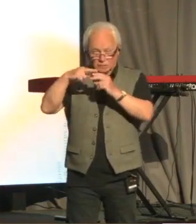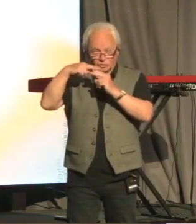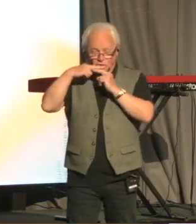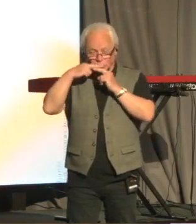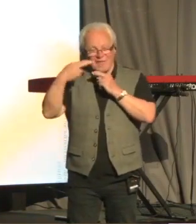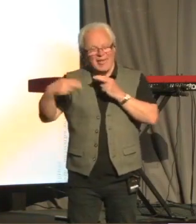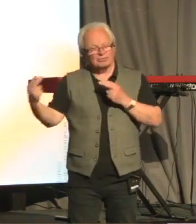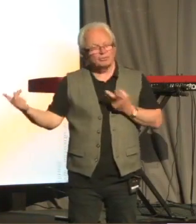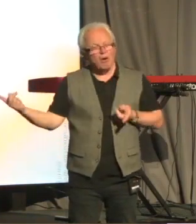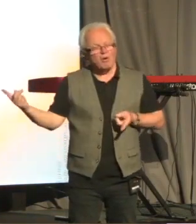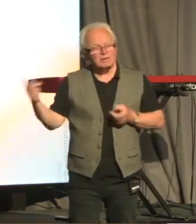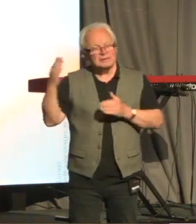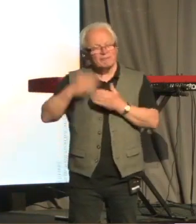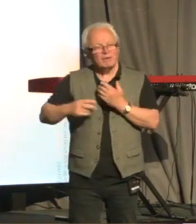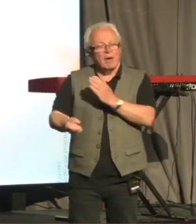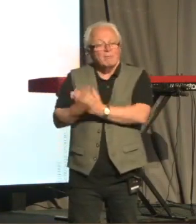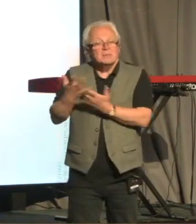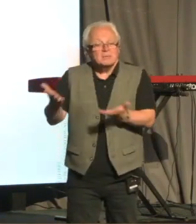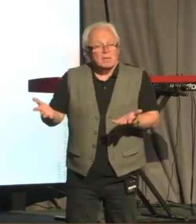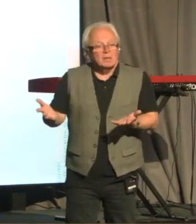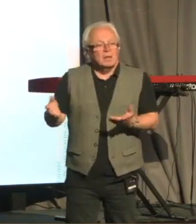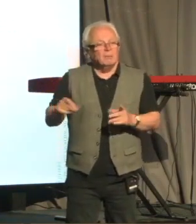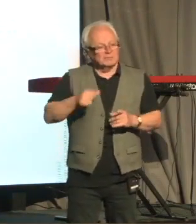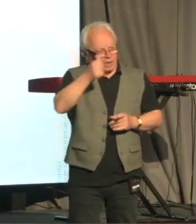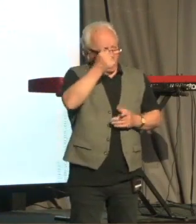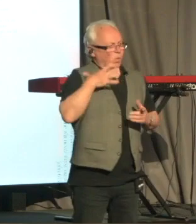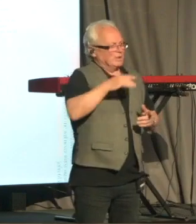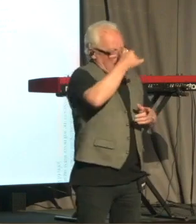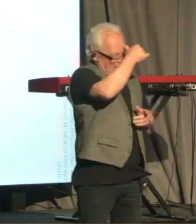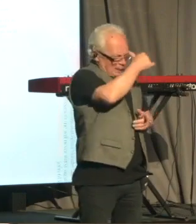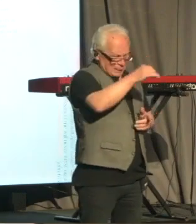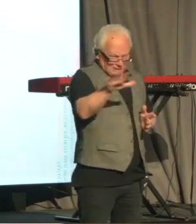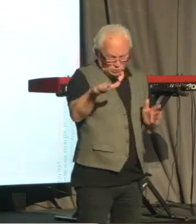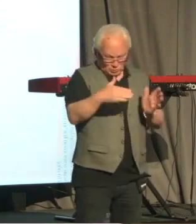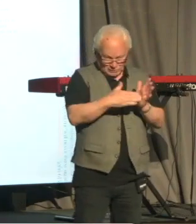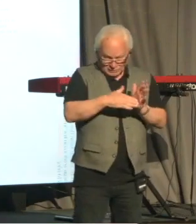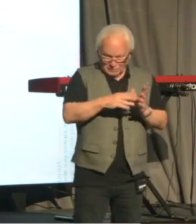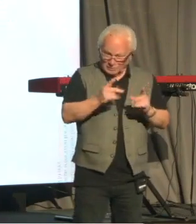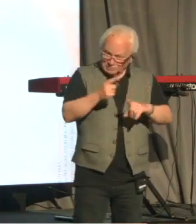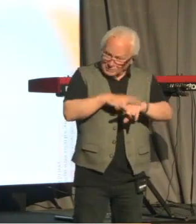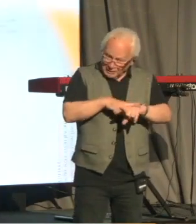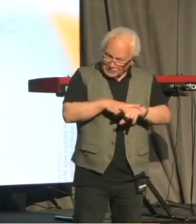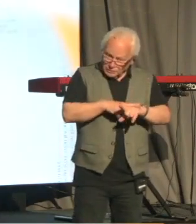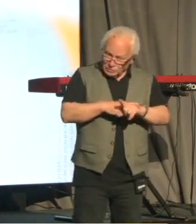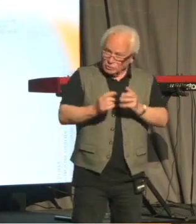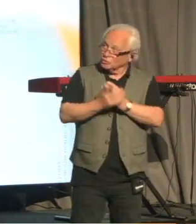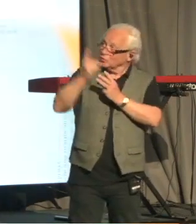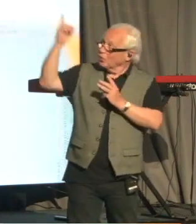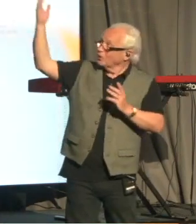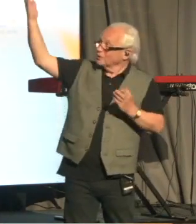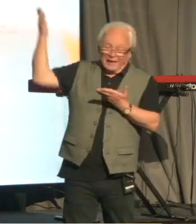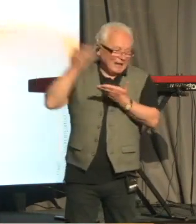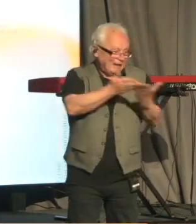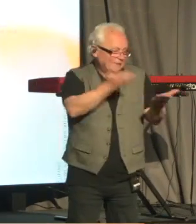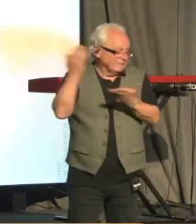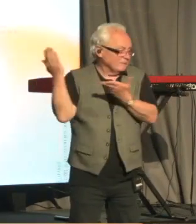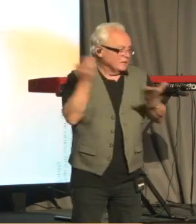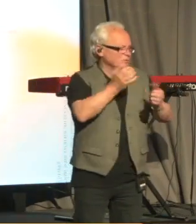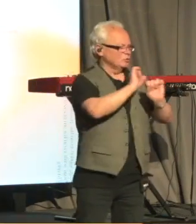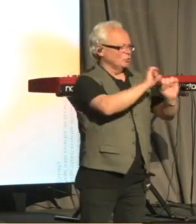Can I tell you something today? That sometimes God will not meet your expectations.